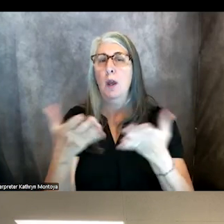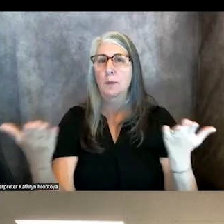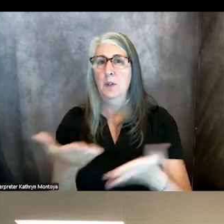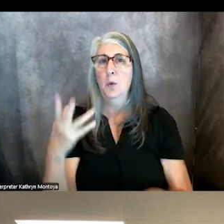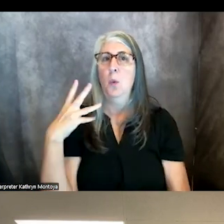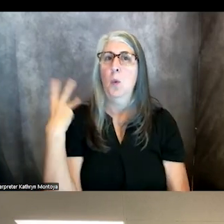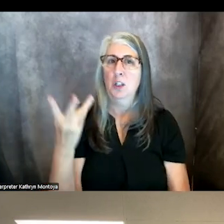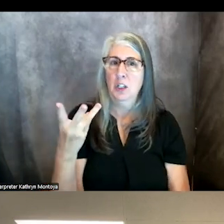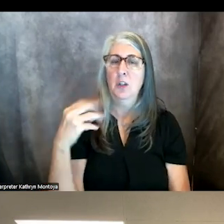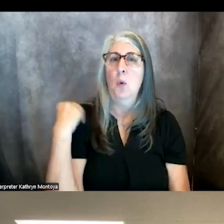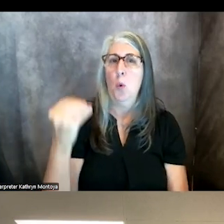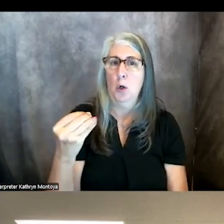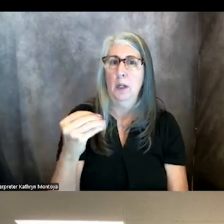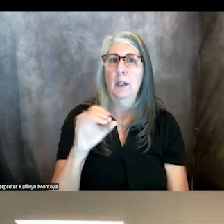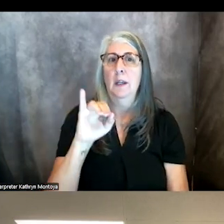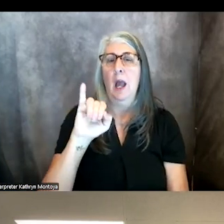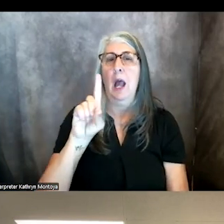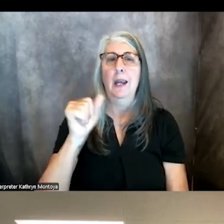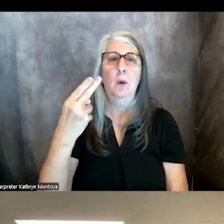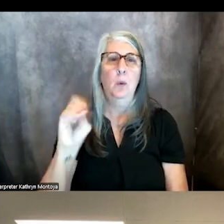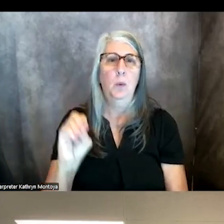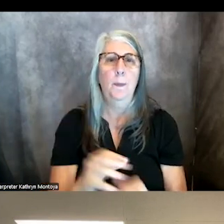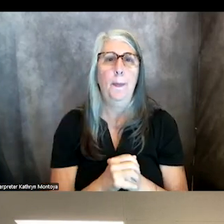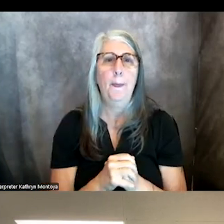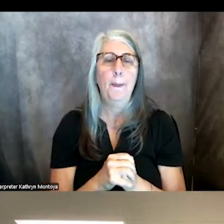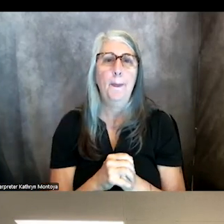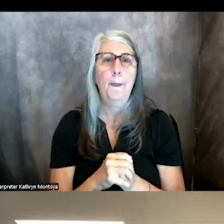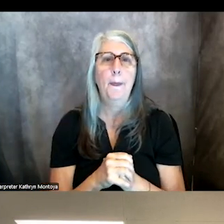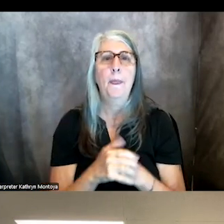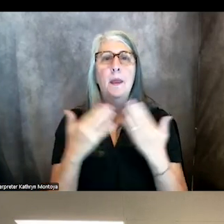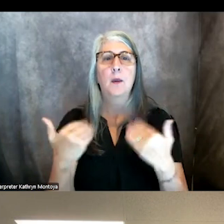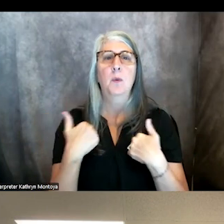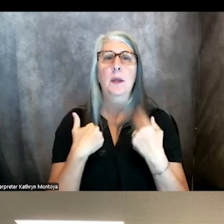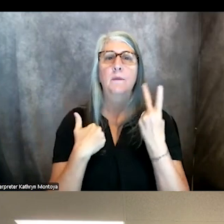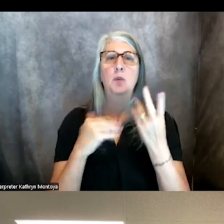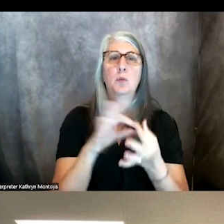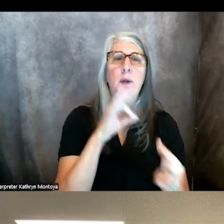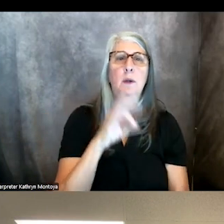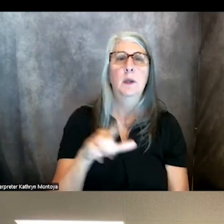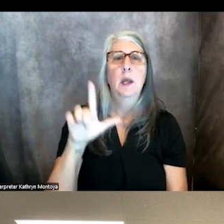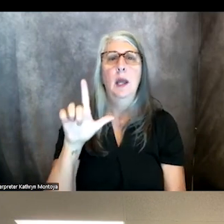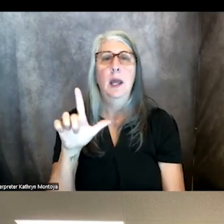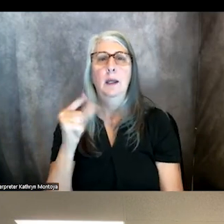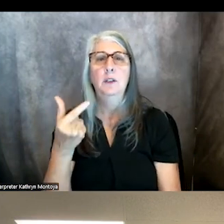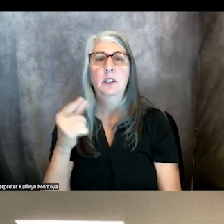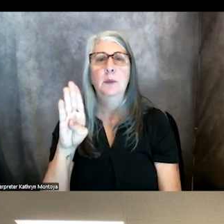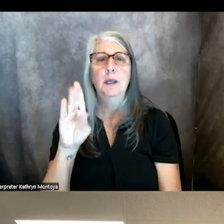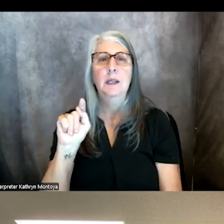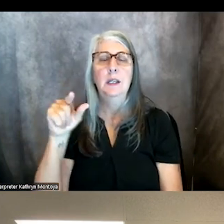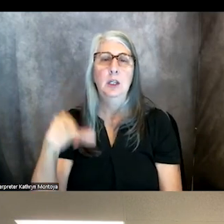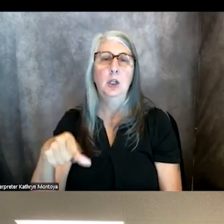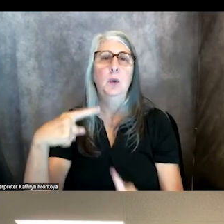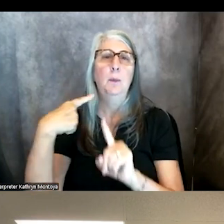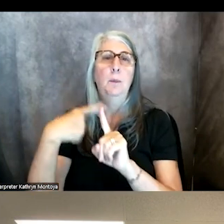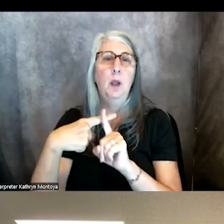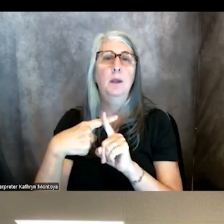Paths Remembered is our Northwest Tribes Two-Spirit and LGBTQ+ health equity initiative. We're